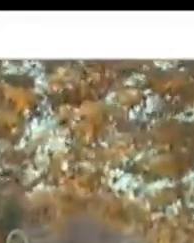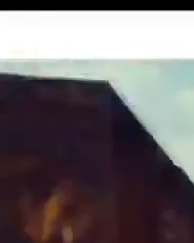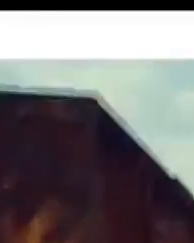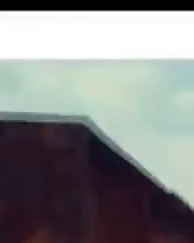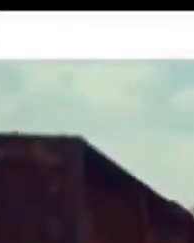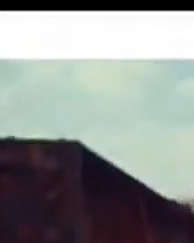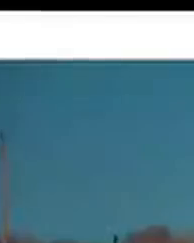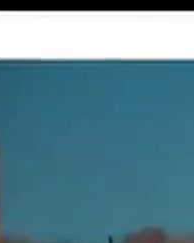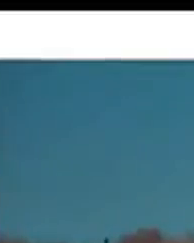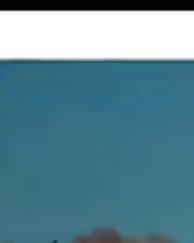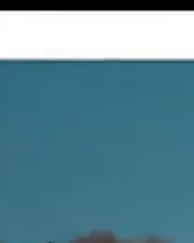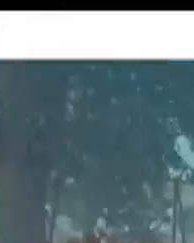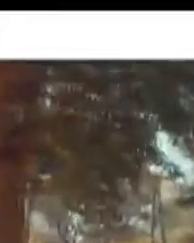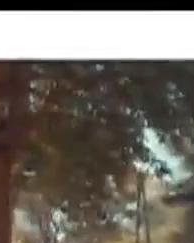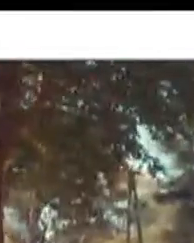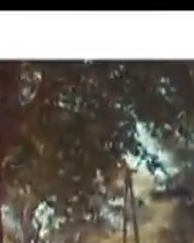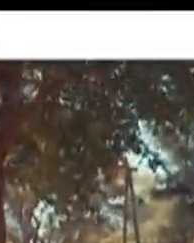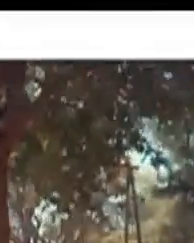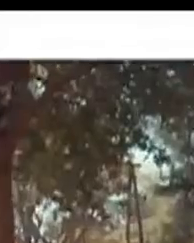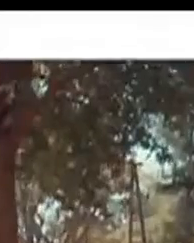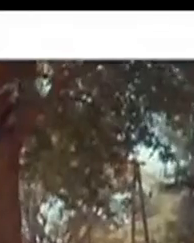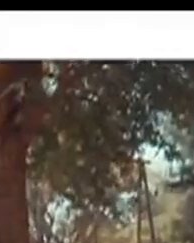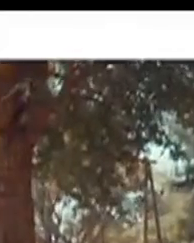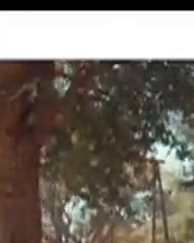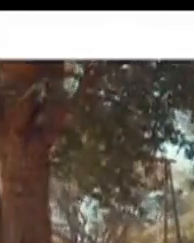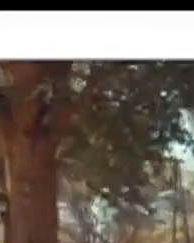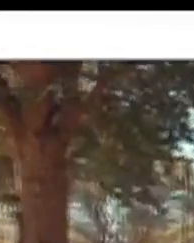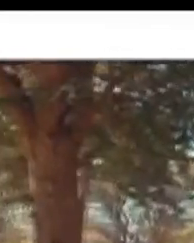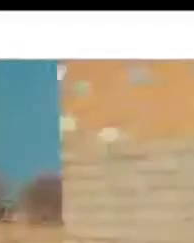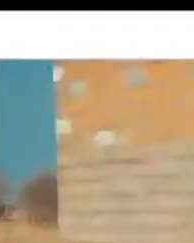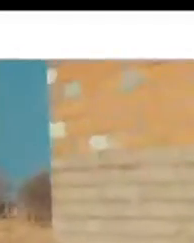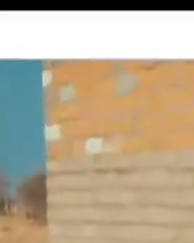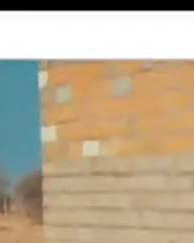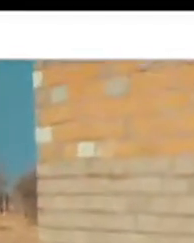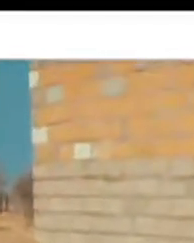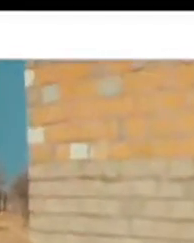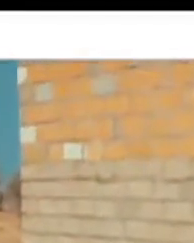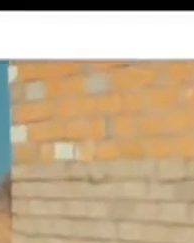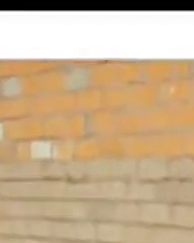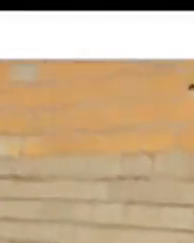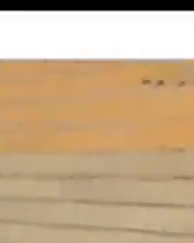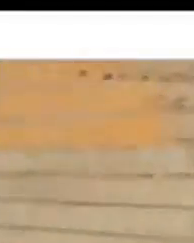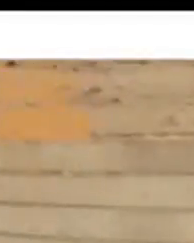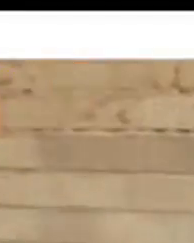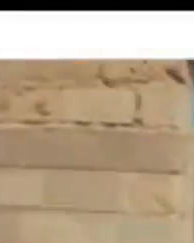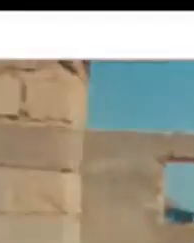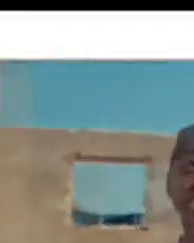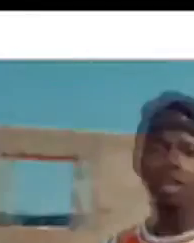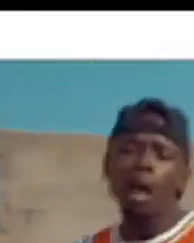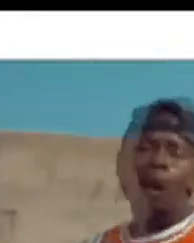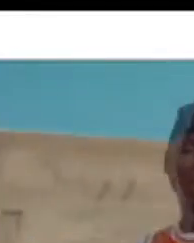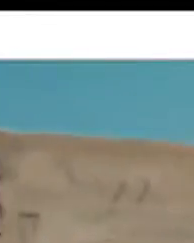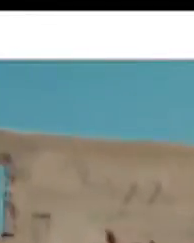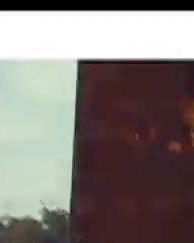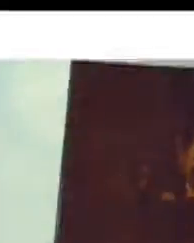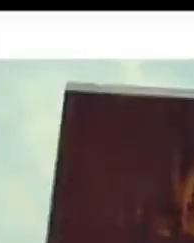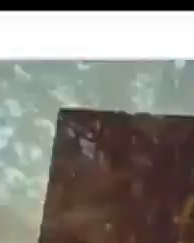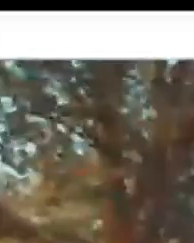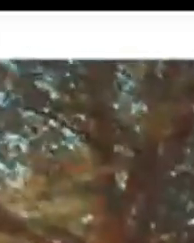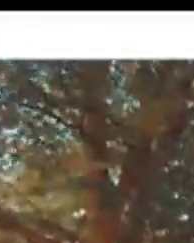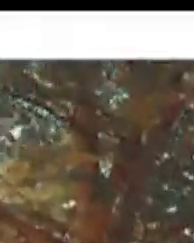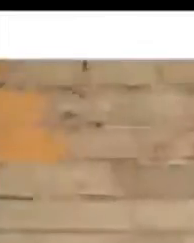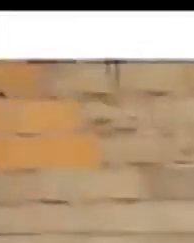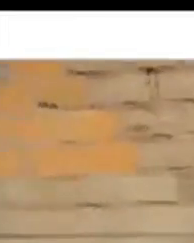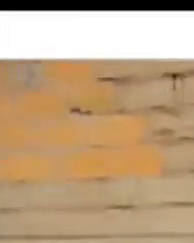check as a quadra. What you saying, nigga? What you saying? This is not a mini military base. Bugs